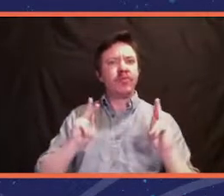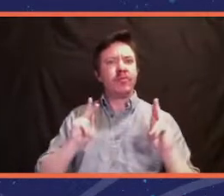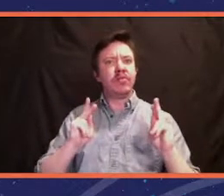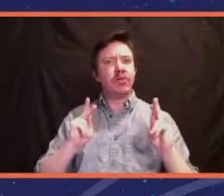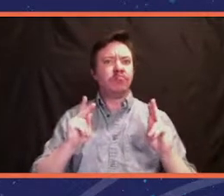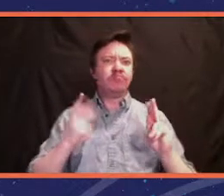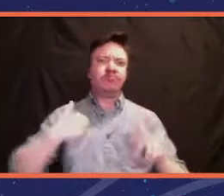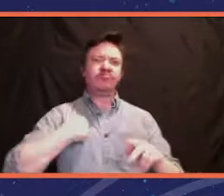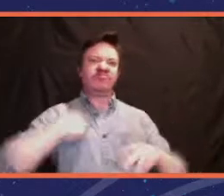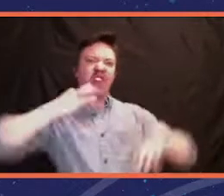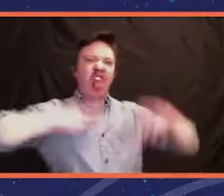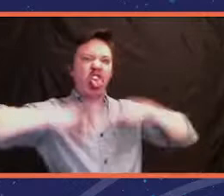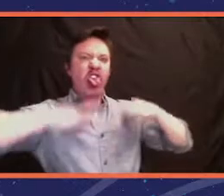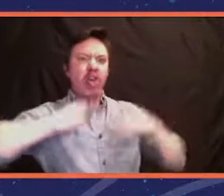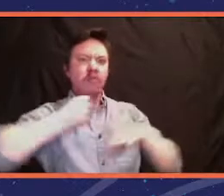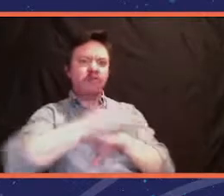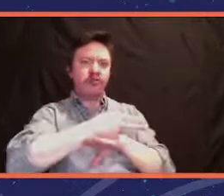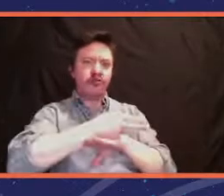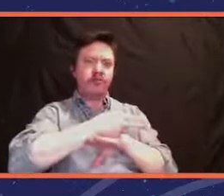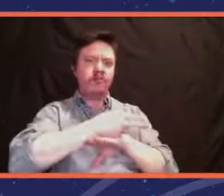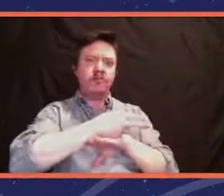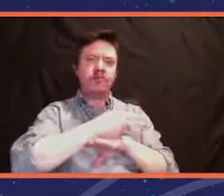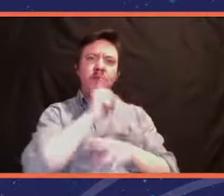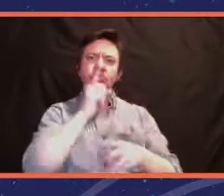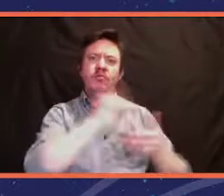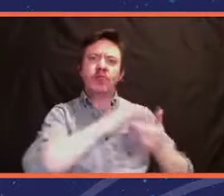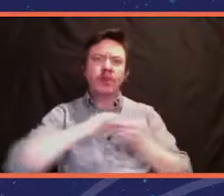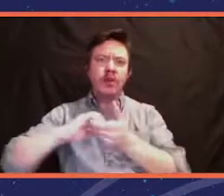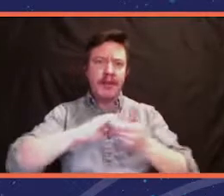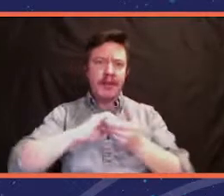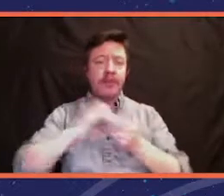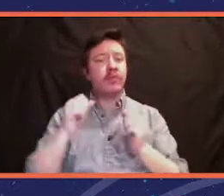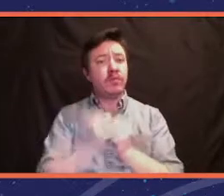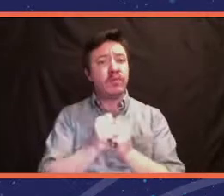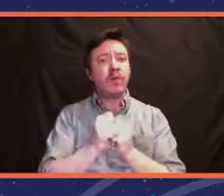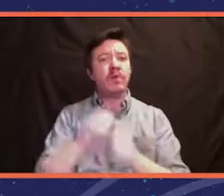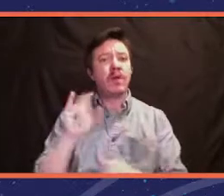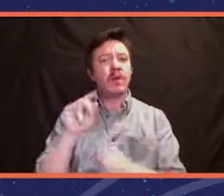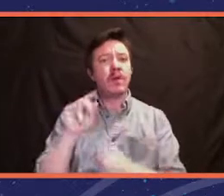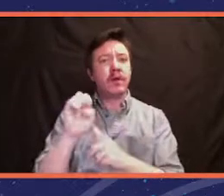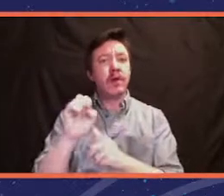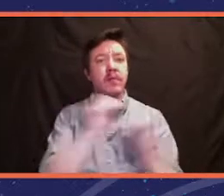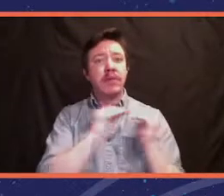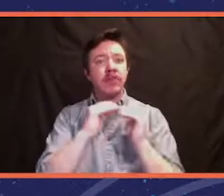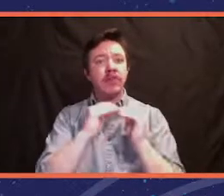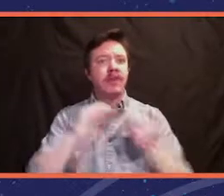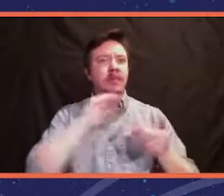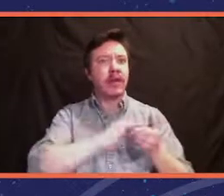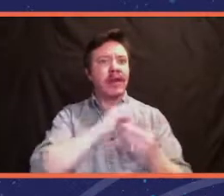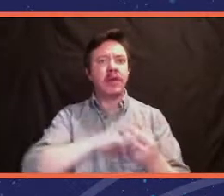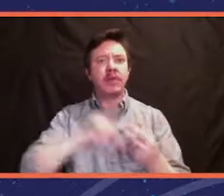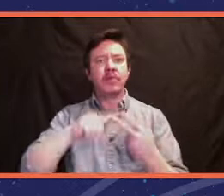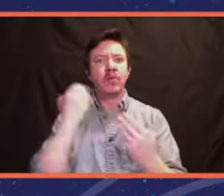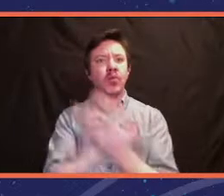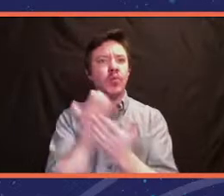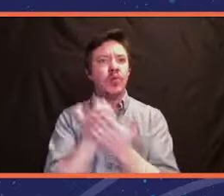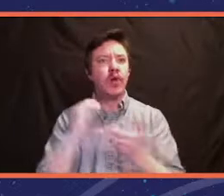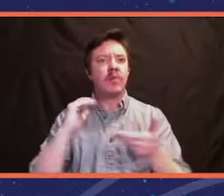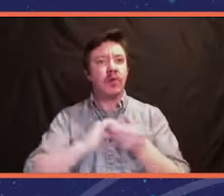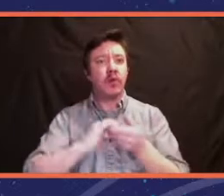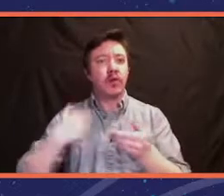with the Climate Justice Alliance and the New Economy Coalition, we created a